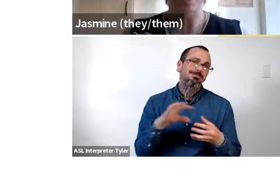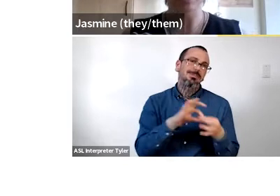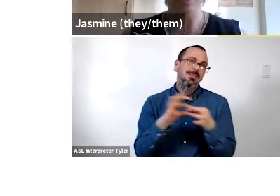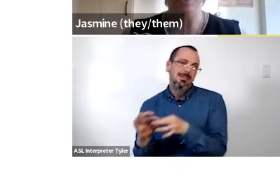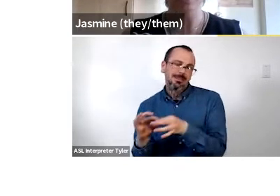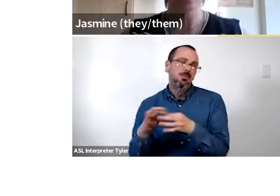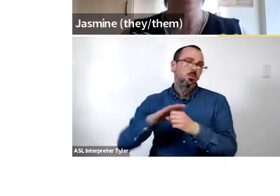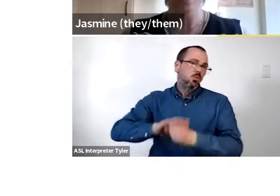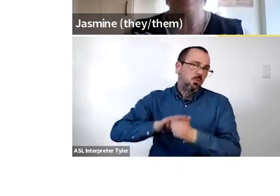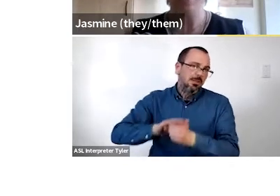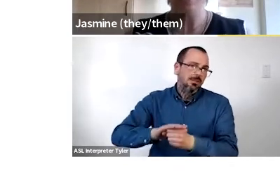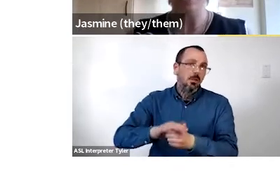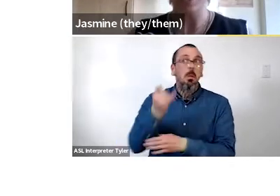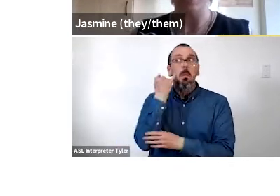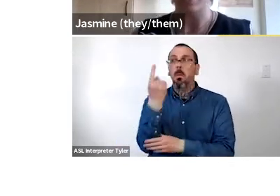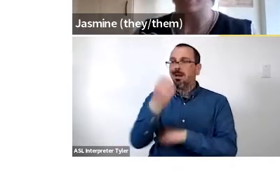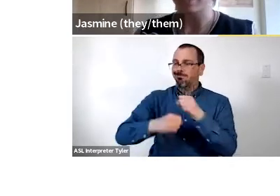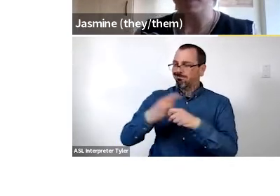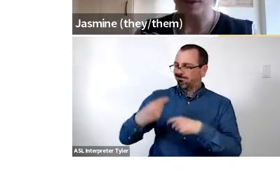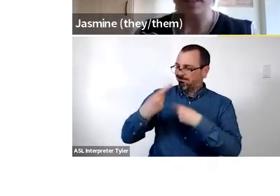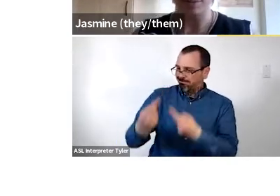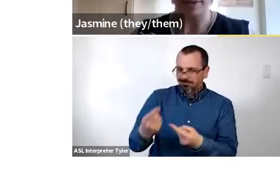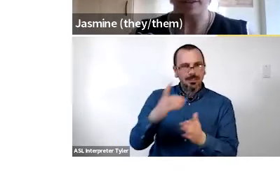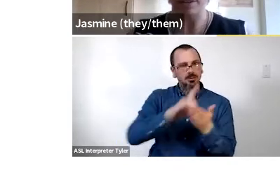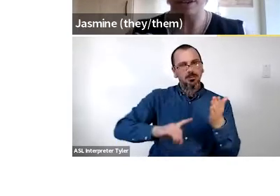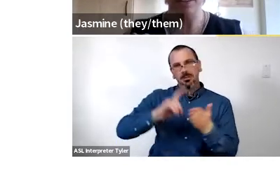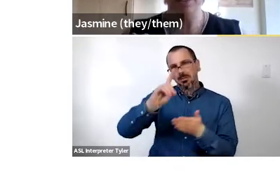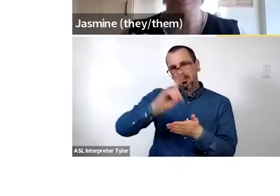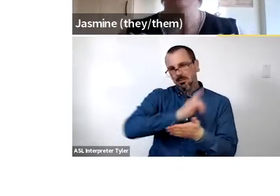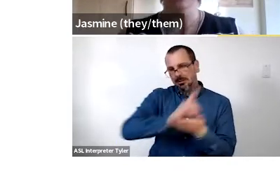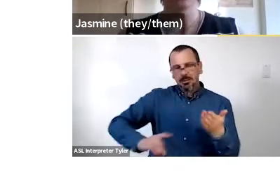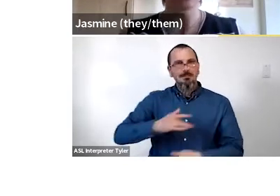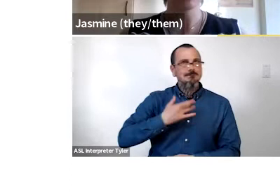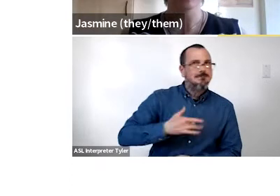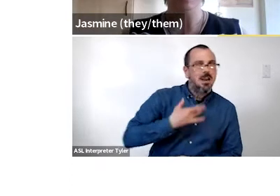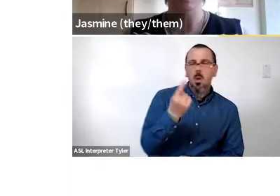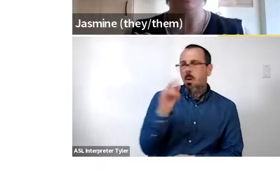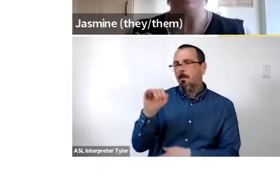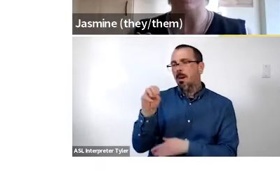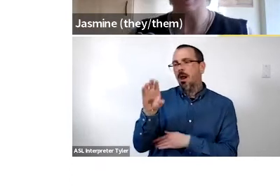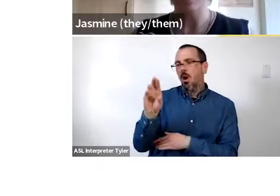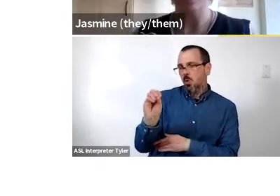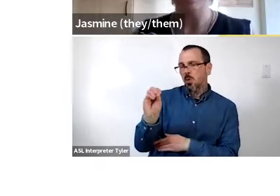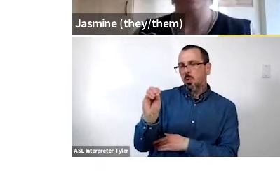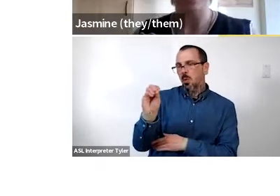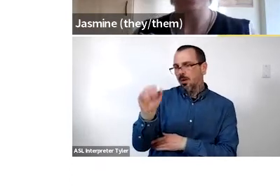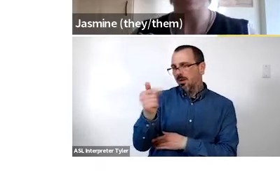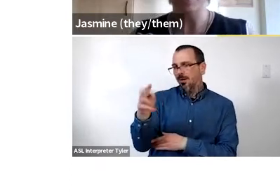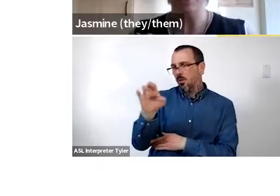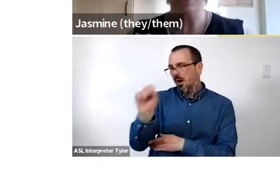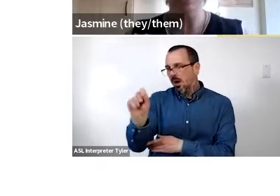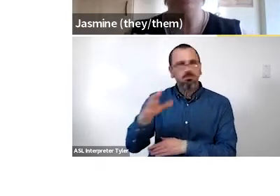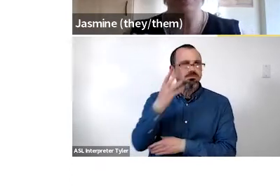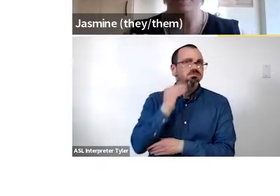discrimination in the past year, anticipating discrimination, and experiencing microaggressions. And though all of these studies looked at different outcomes, ranging